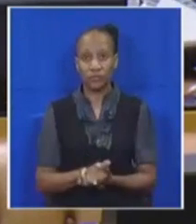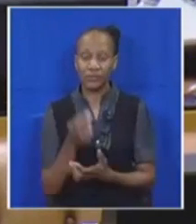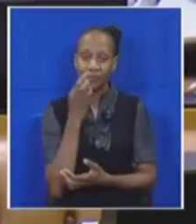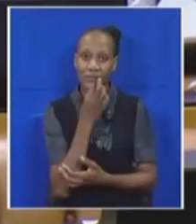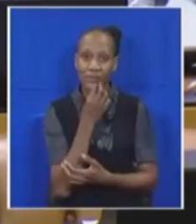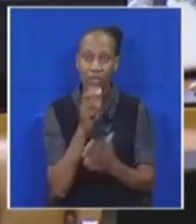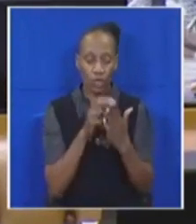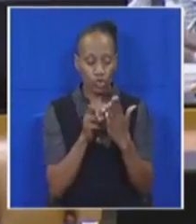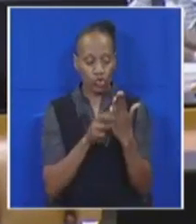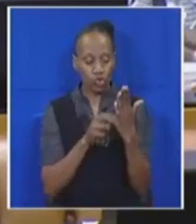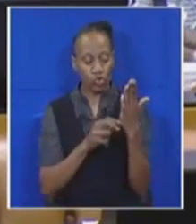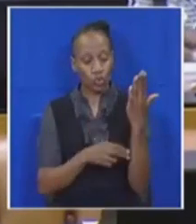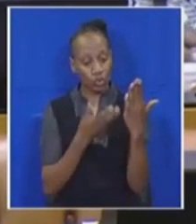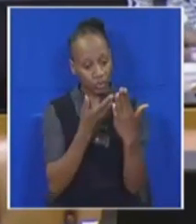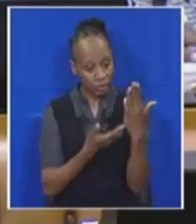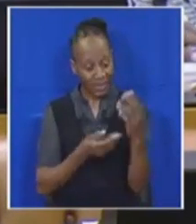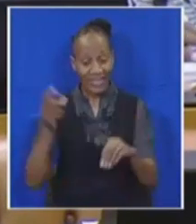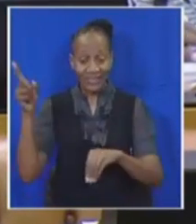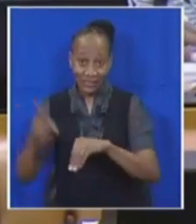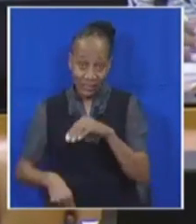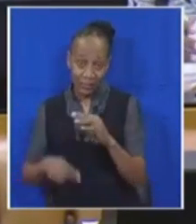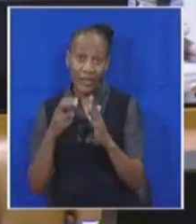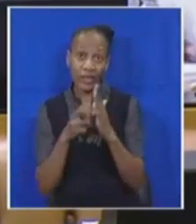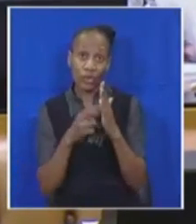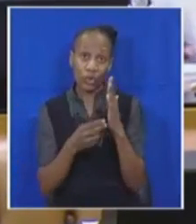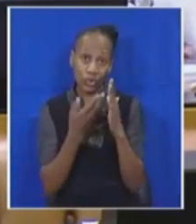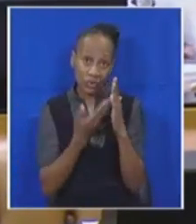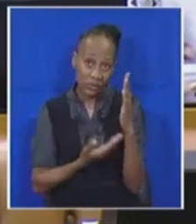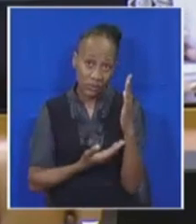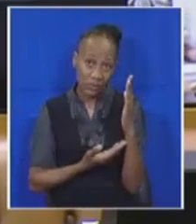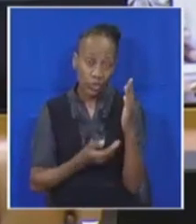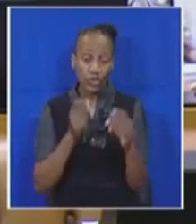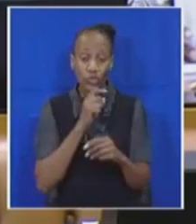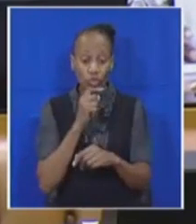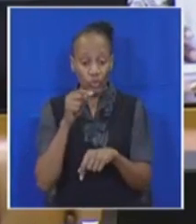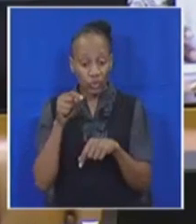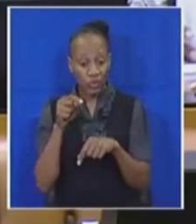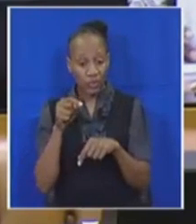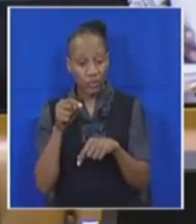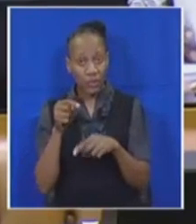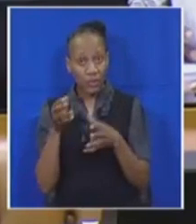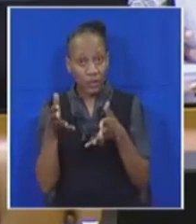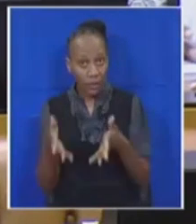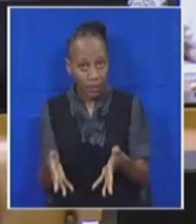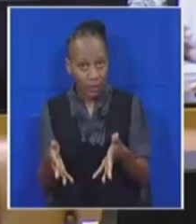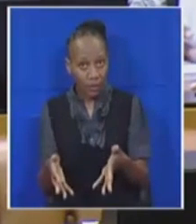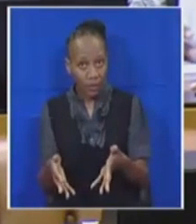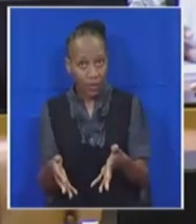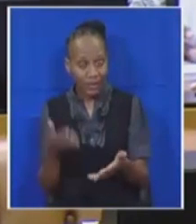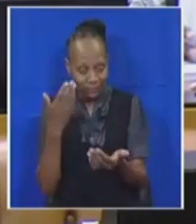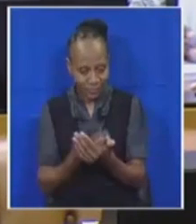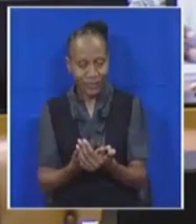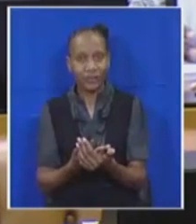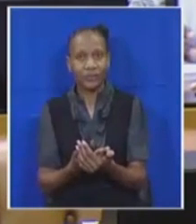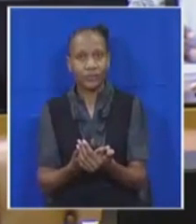the rules which are used, the discipline rules which are used in the houses, different houses here, are also applicable in